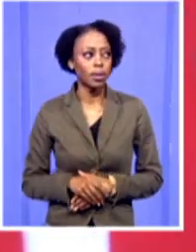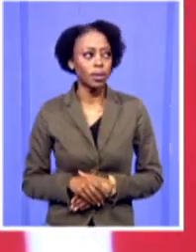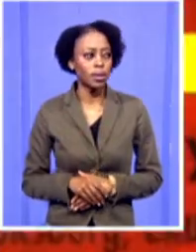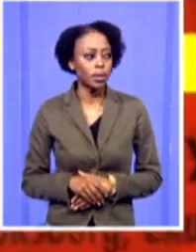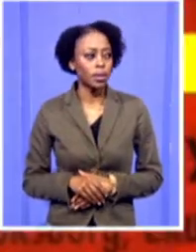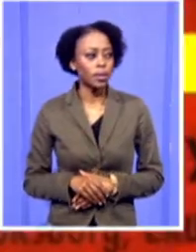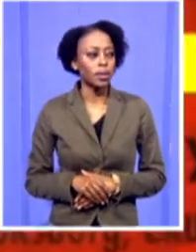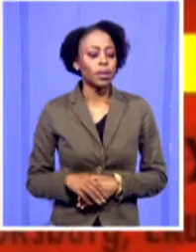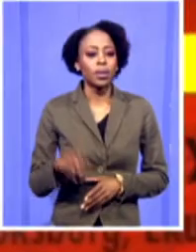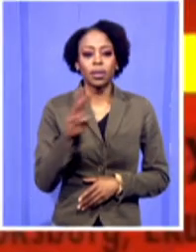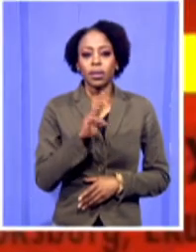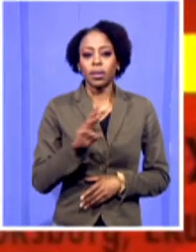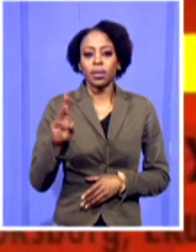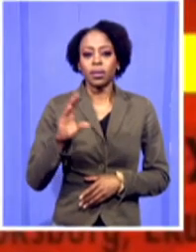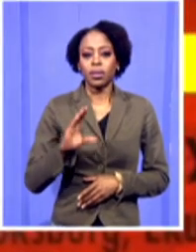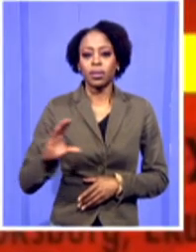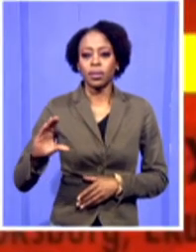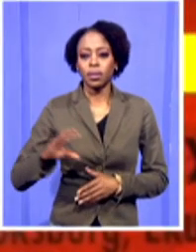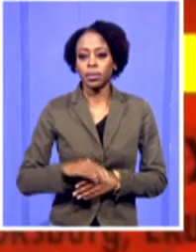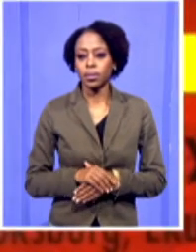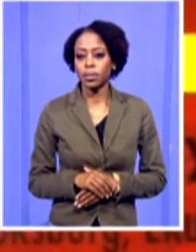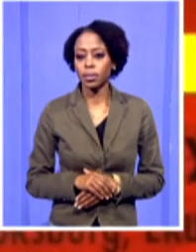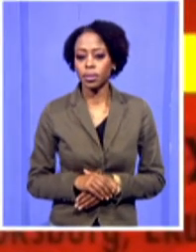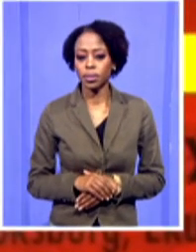Western Cape.